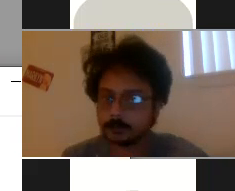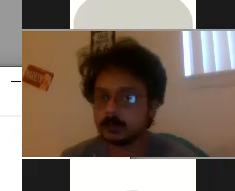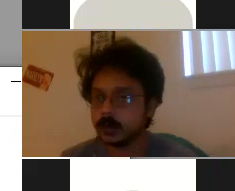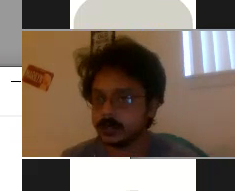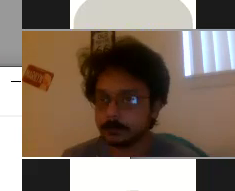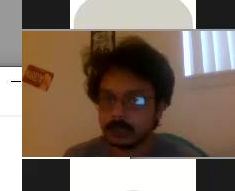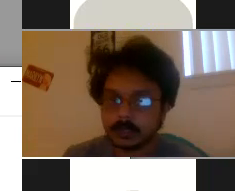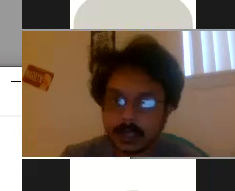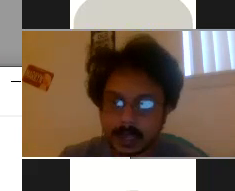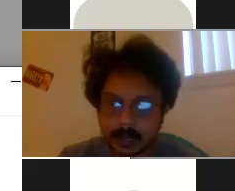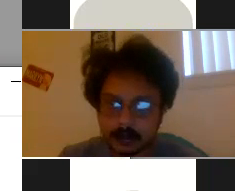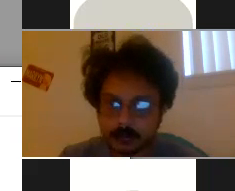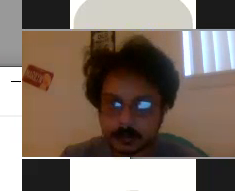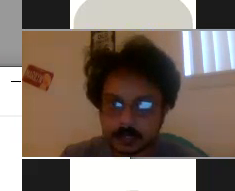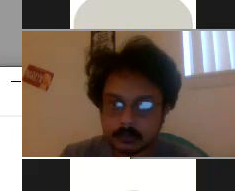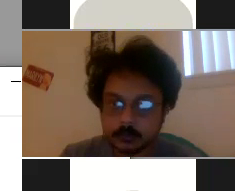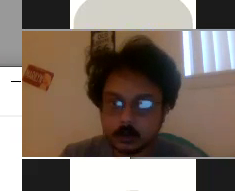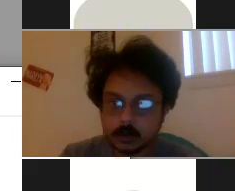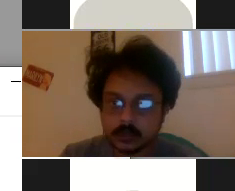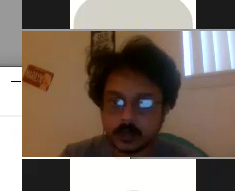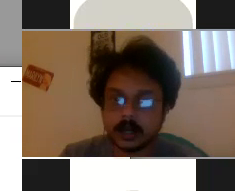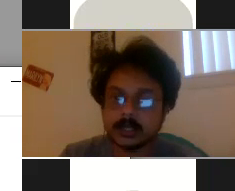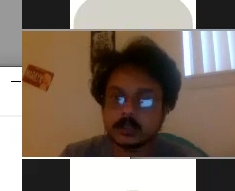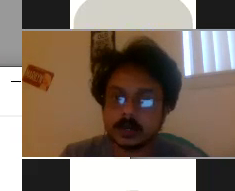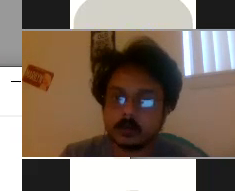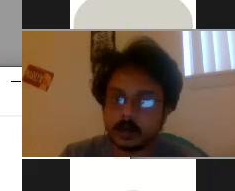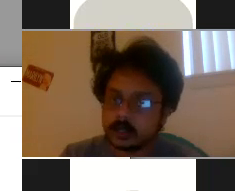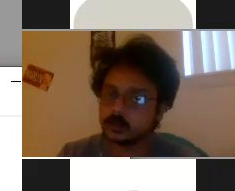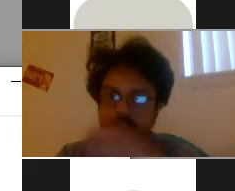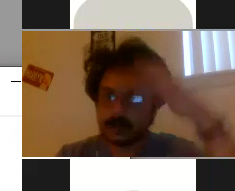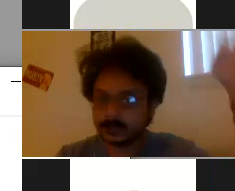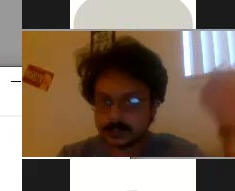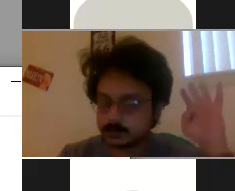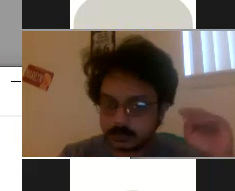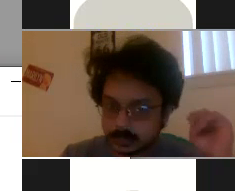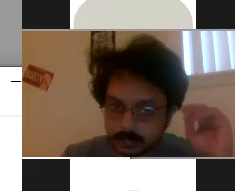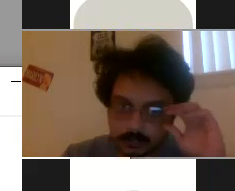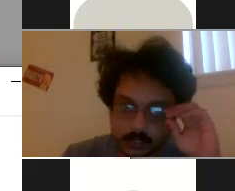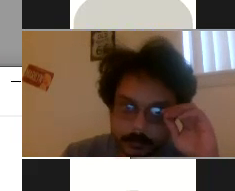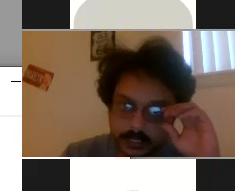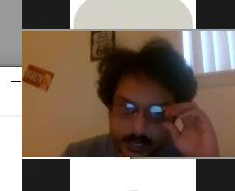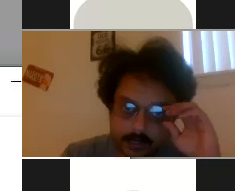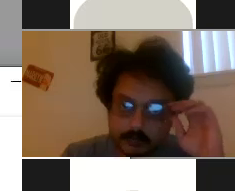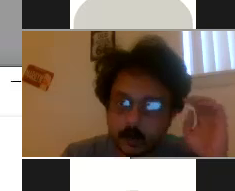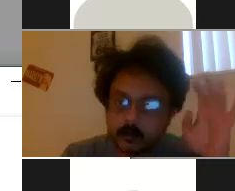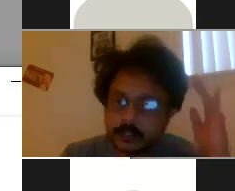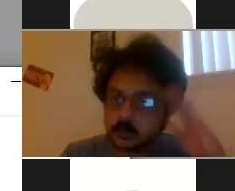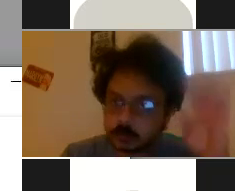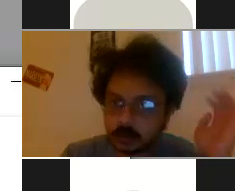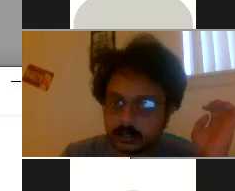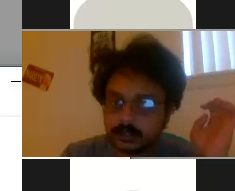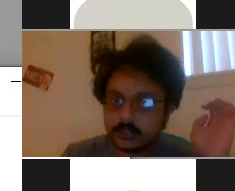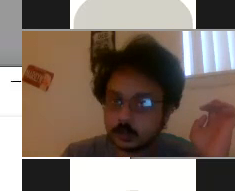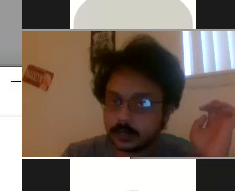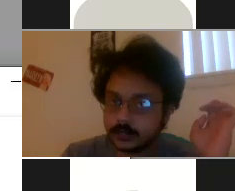squared, right? And we know that 100 n squared and 100 n squared is fine, that's something, but n will always